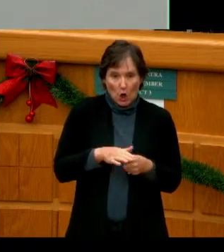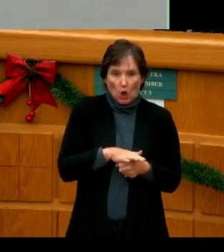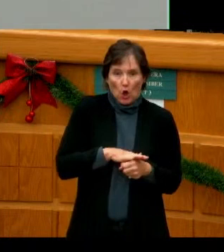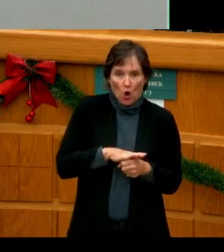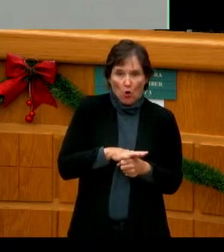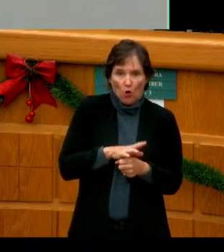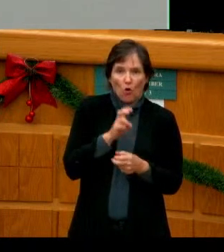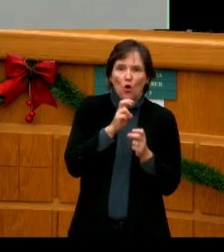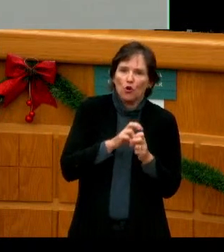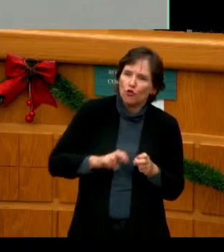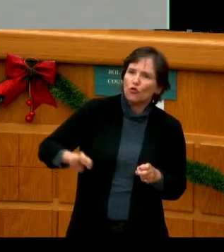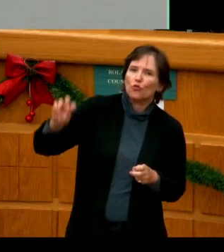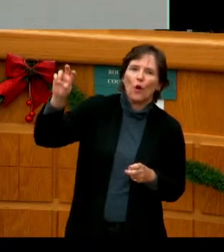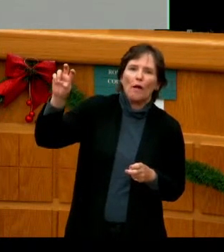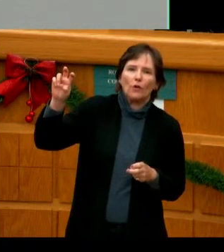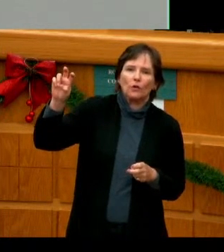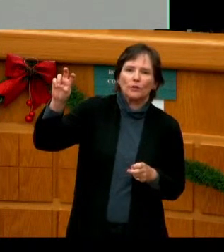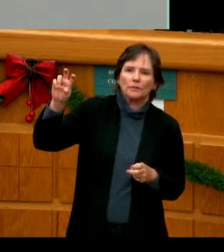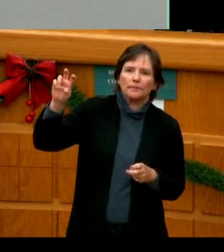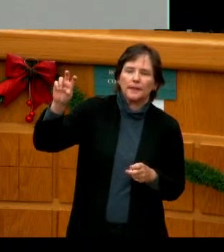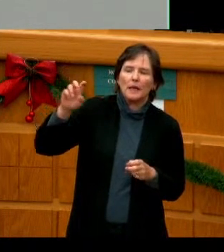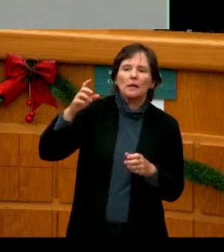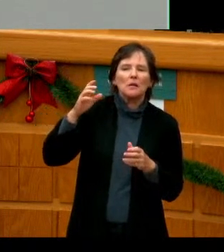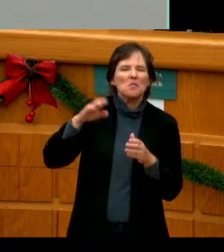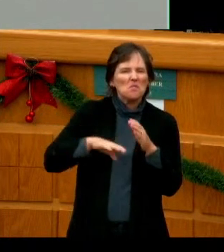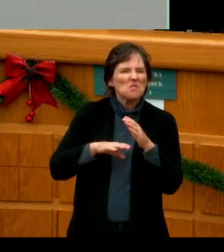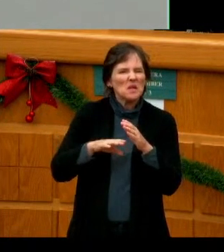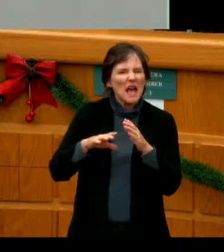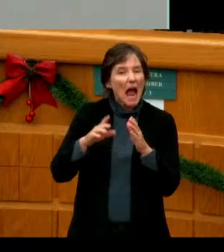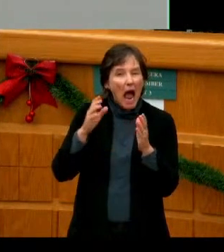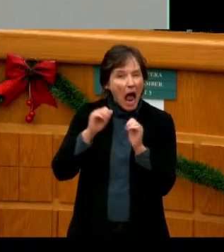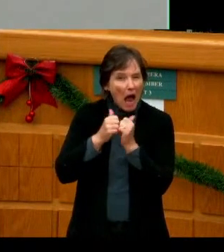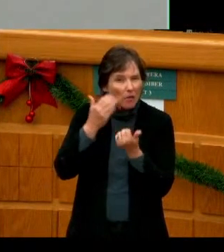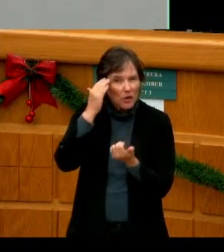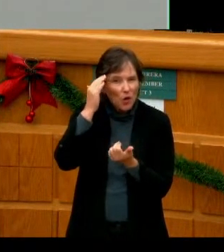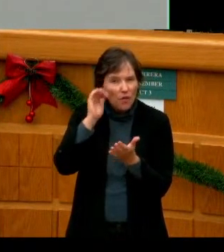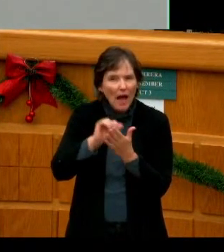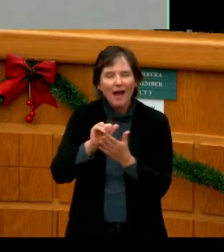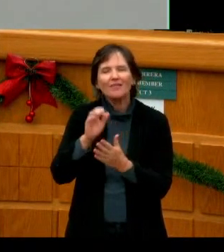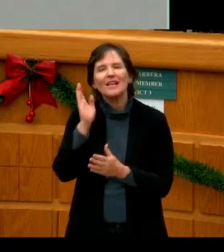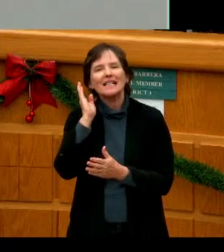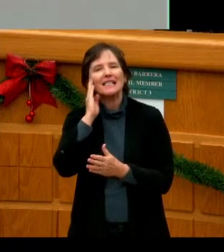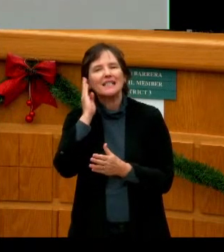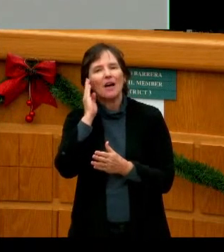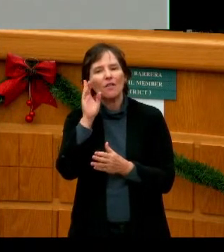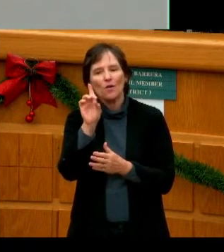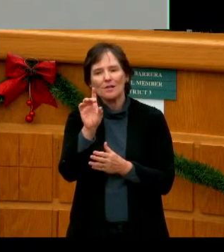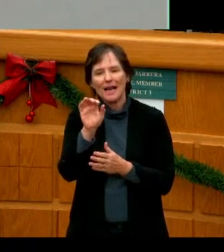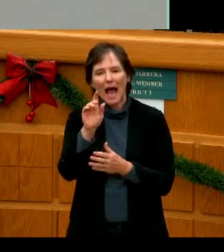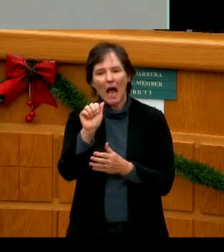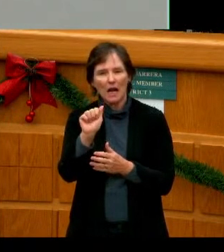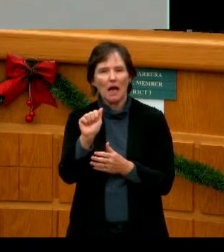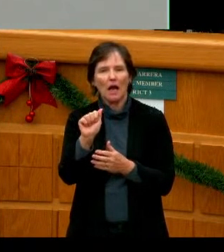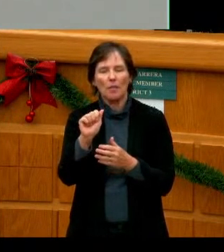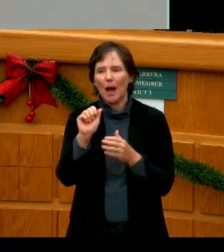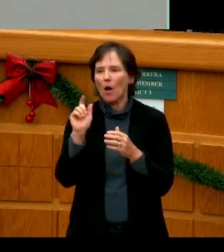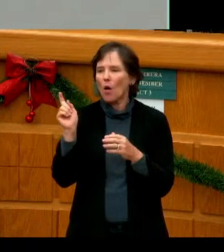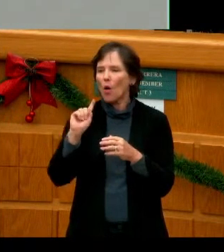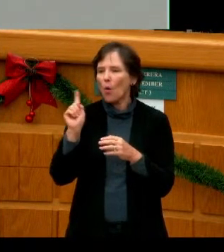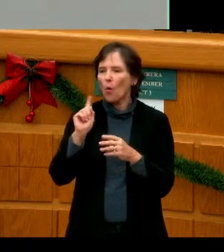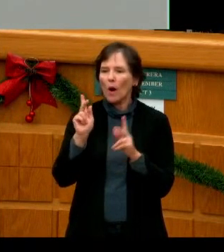bend traveled to. The units that we're measuring here are in visits, and a visit could be to any sort